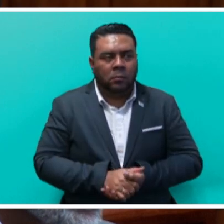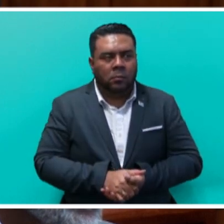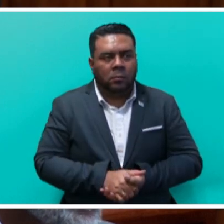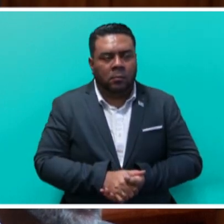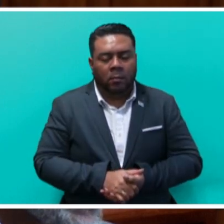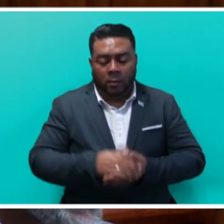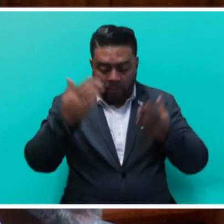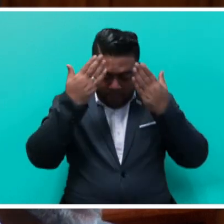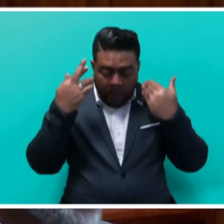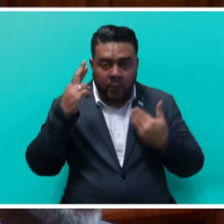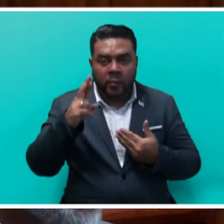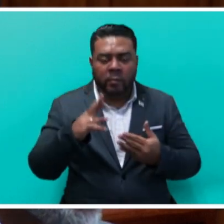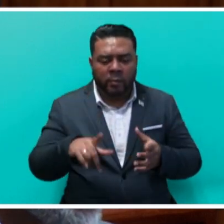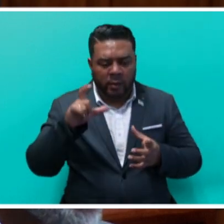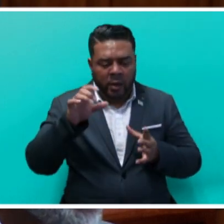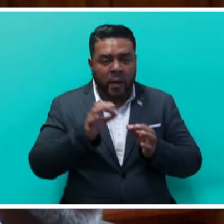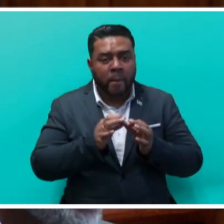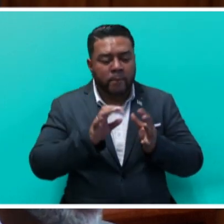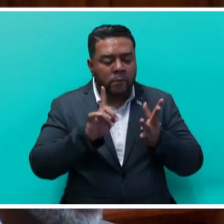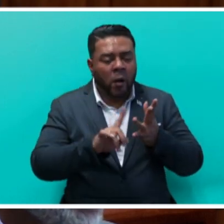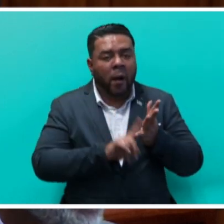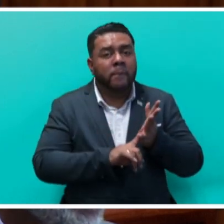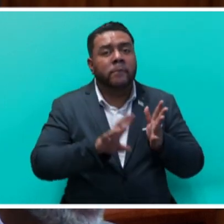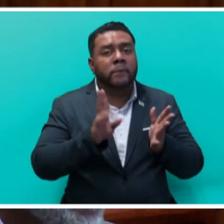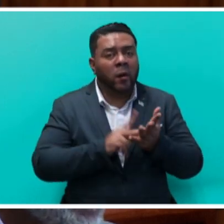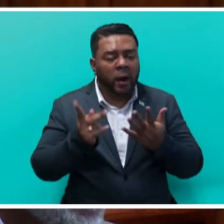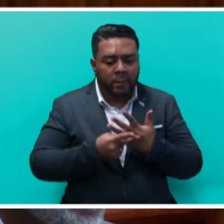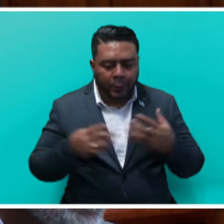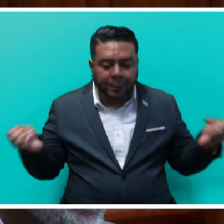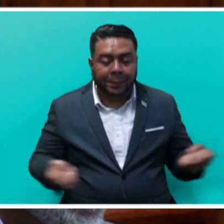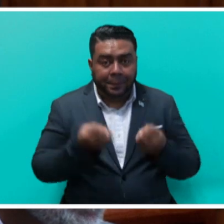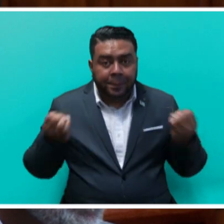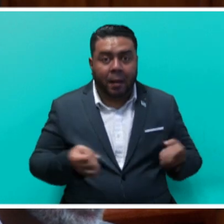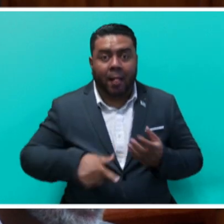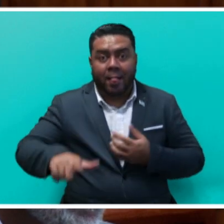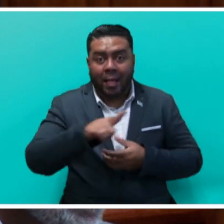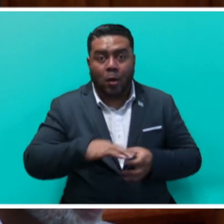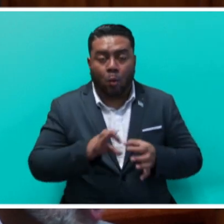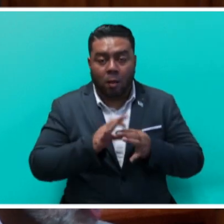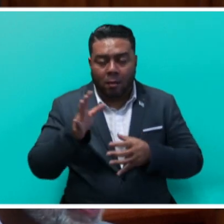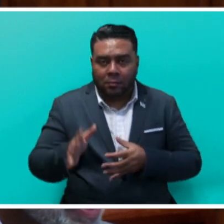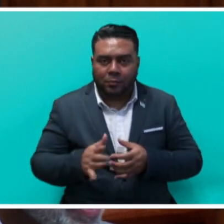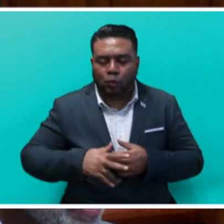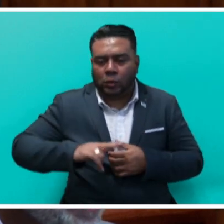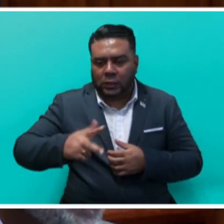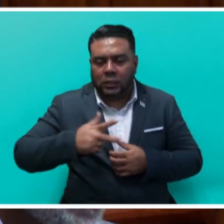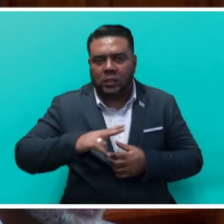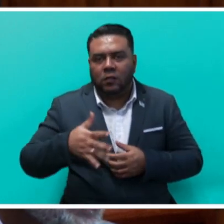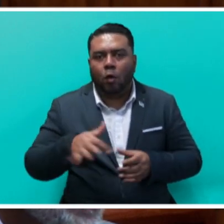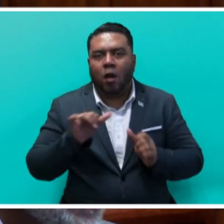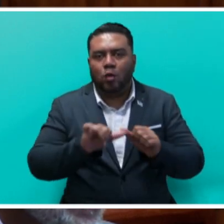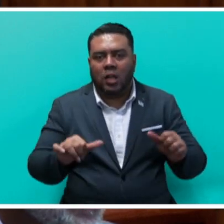Mr. Speaker, sir, the CBU program aimed to motivate landowners to give quick consent to lease their land for agriculture